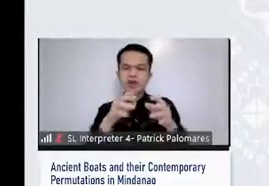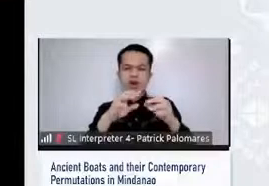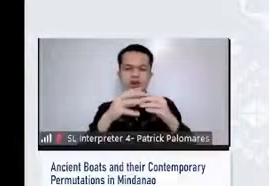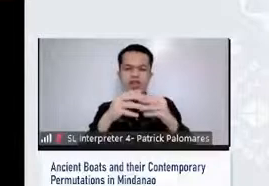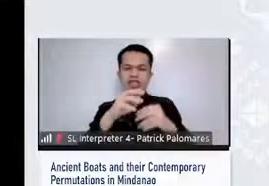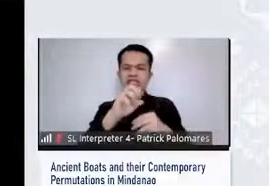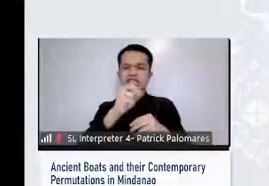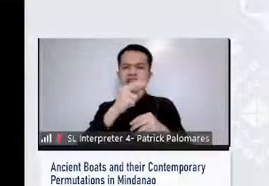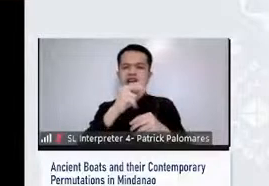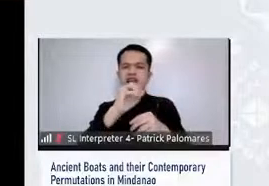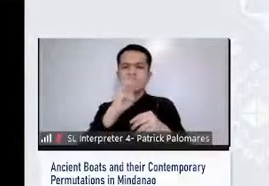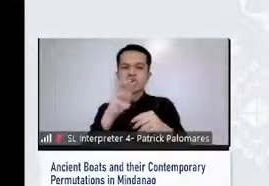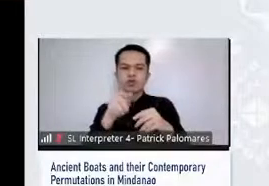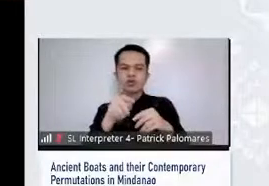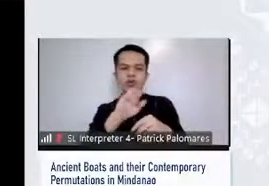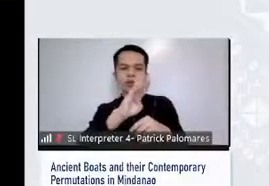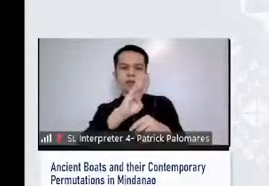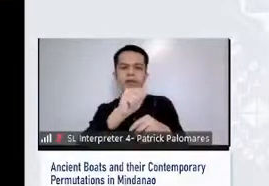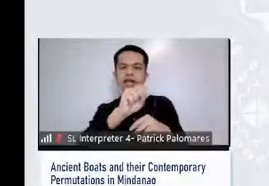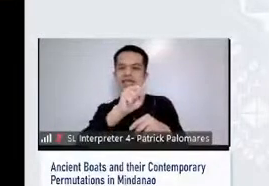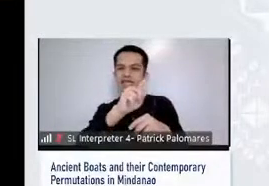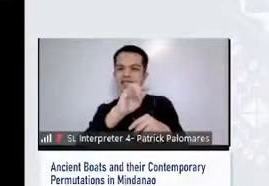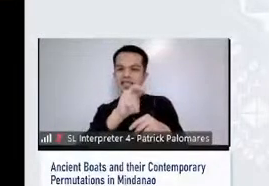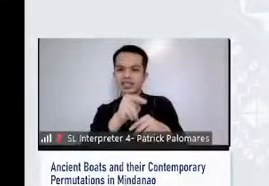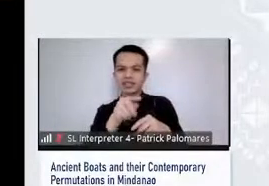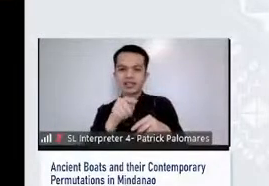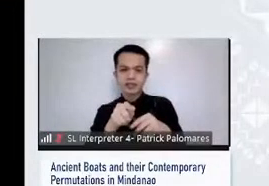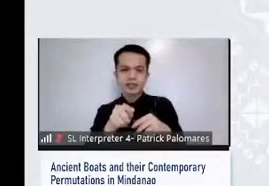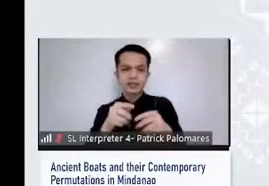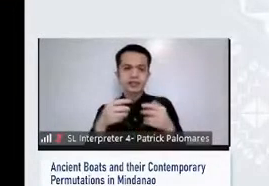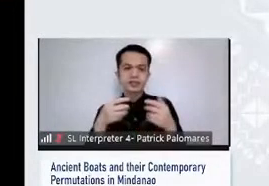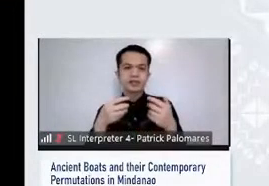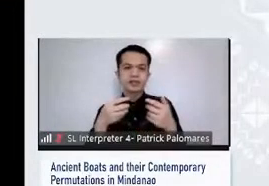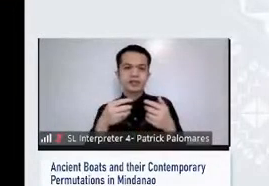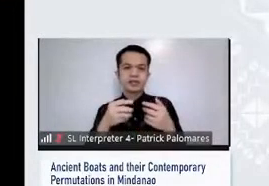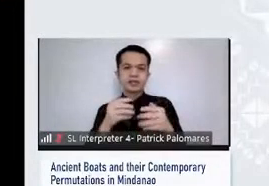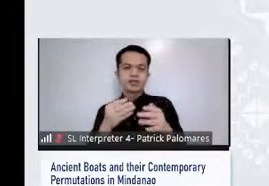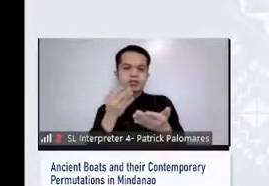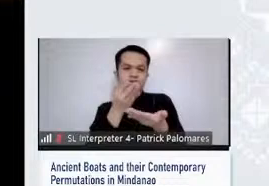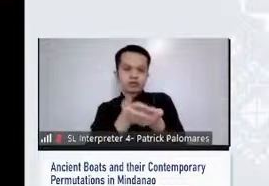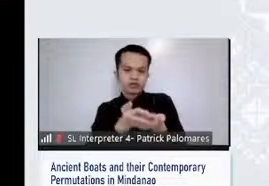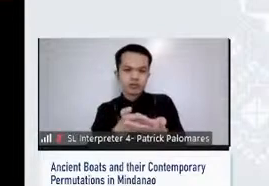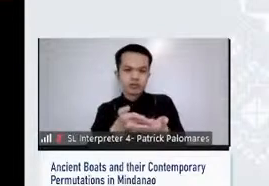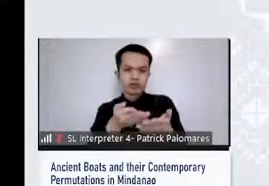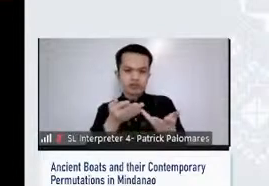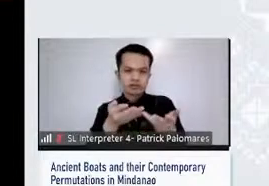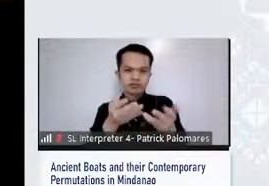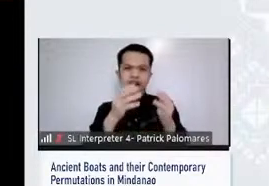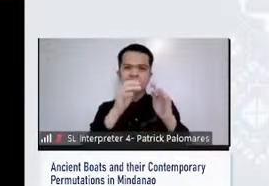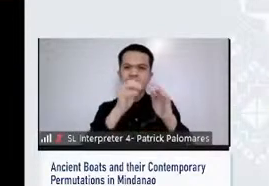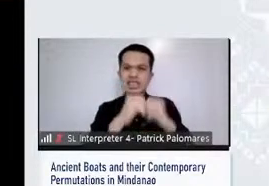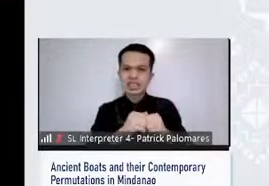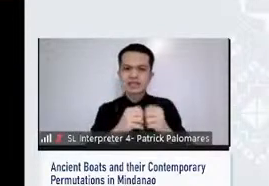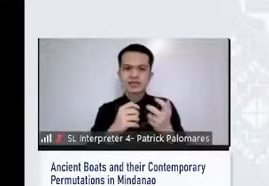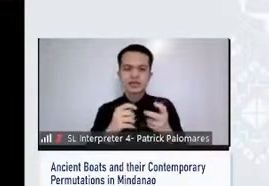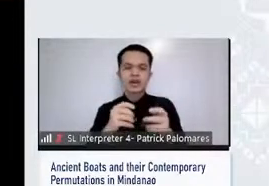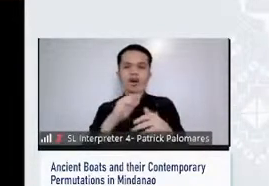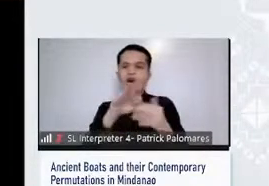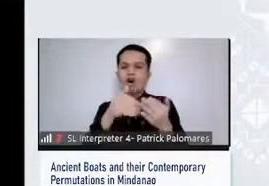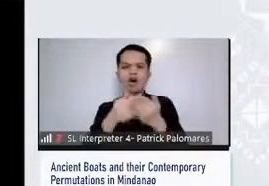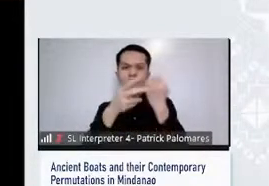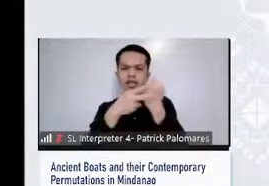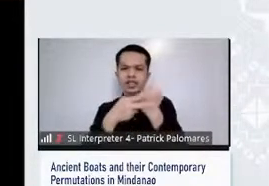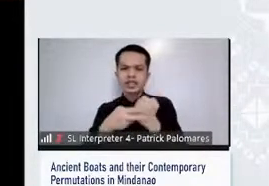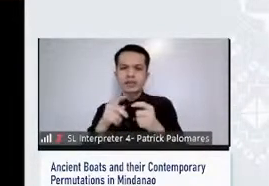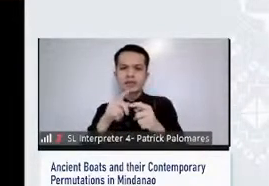here, Griffin struck a rock and rapidly sank. All the sailors were saved by the other ships, but the entire cargo was